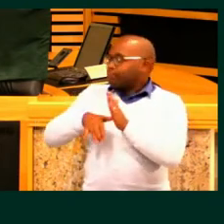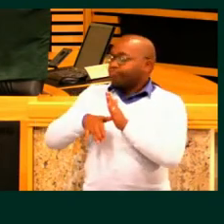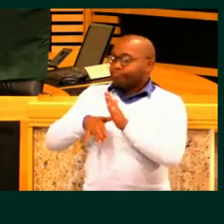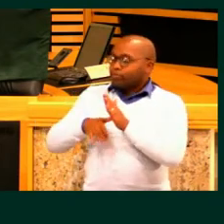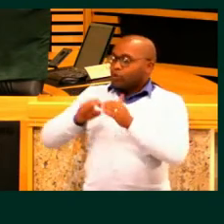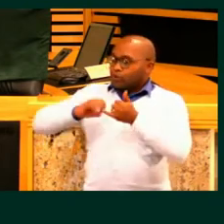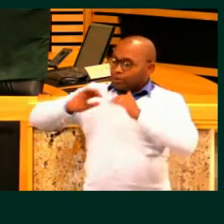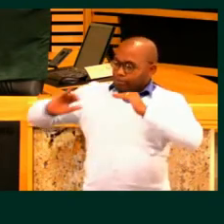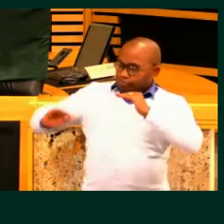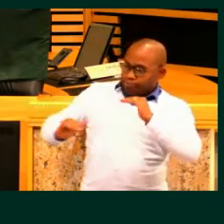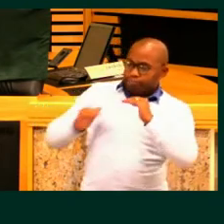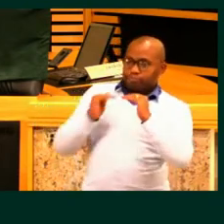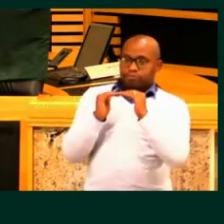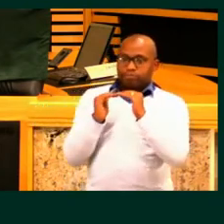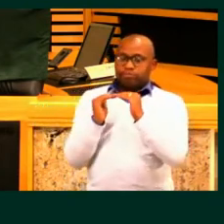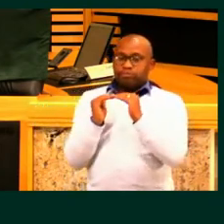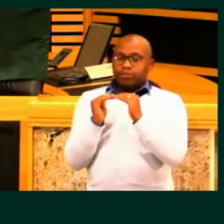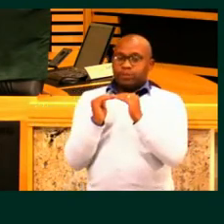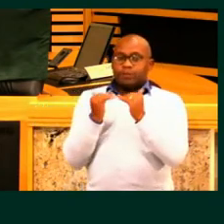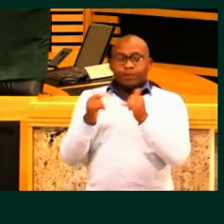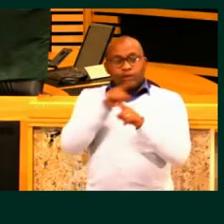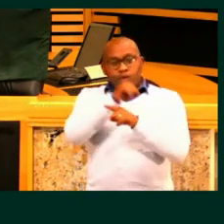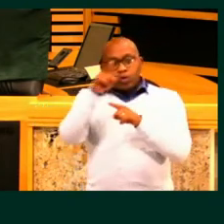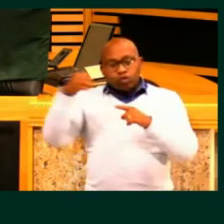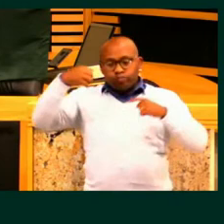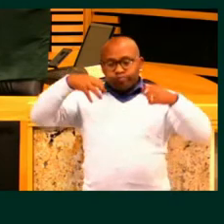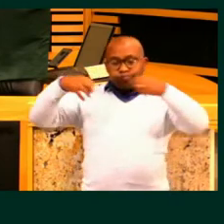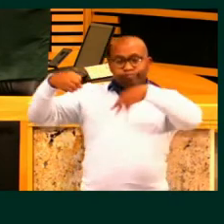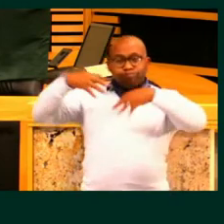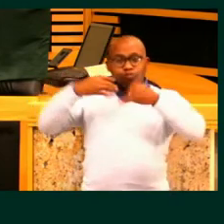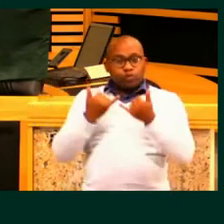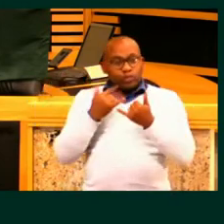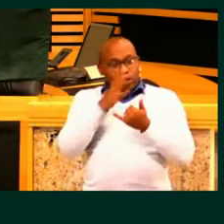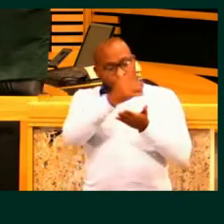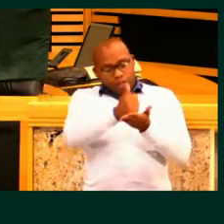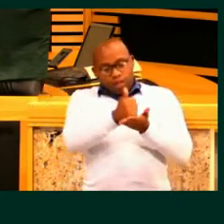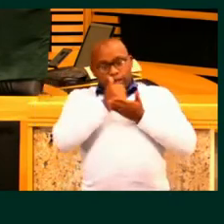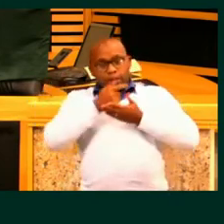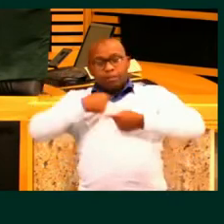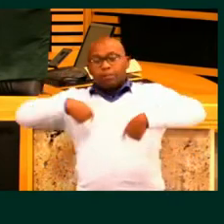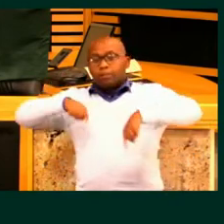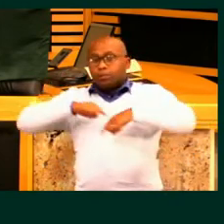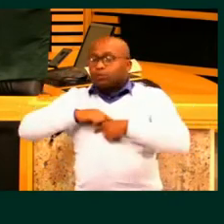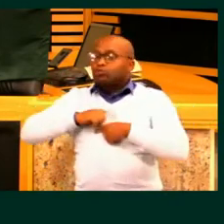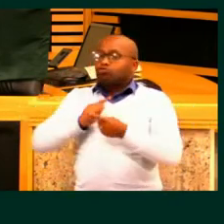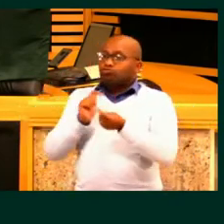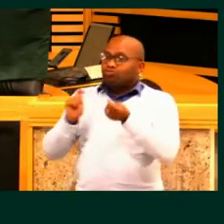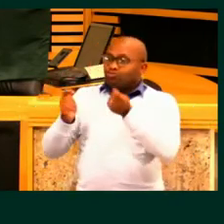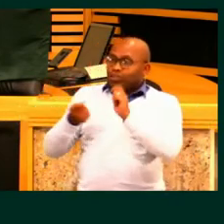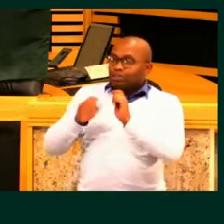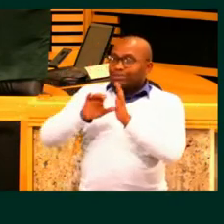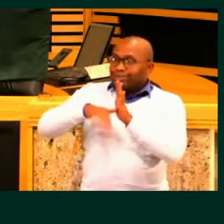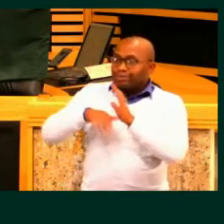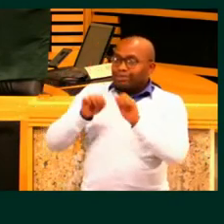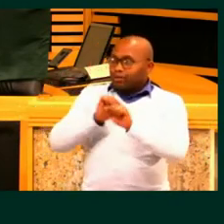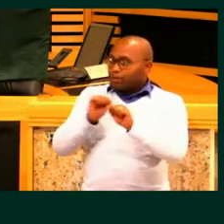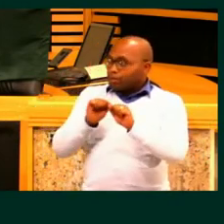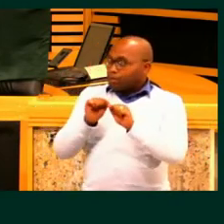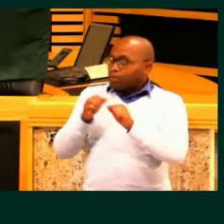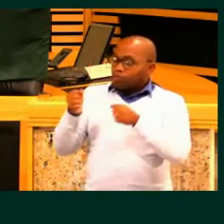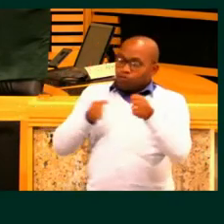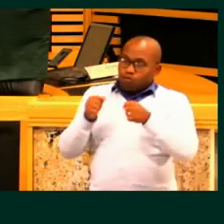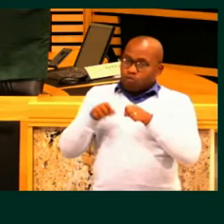perceived here today will assist Department to put in place mechanism and intervent to address shortcomings in the ment and